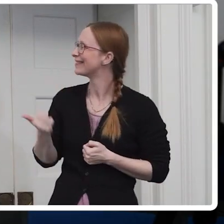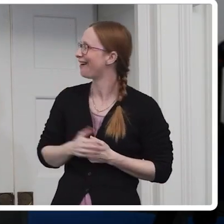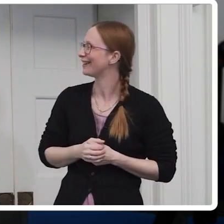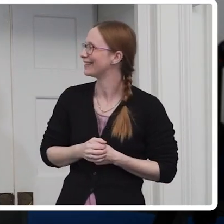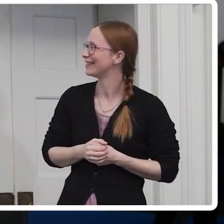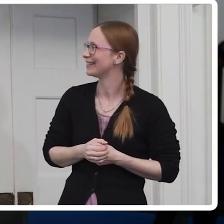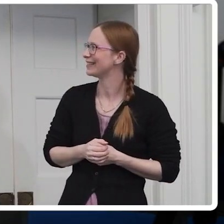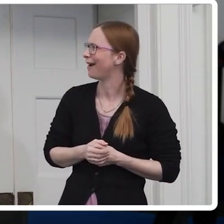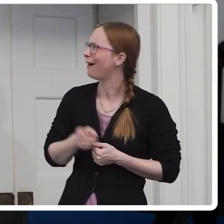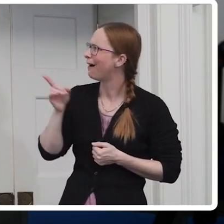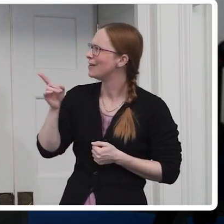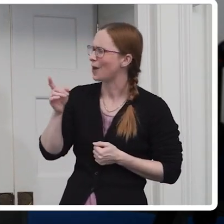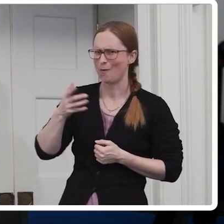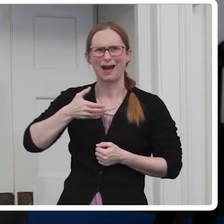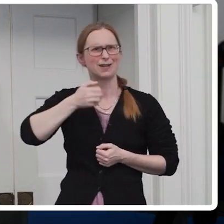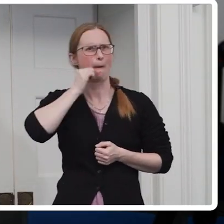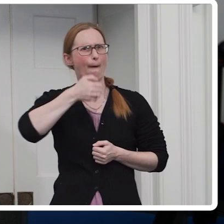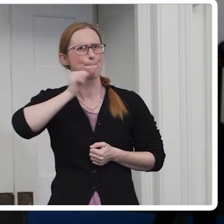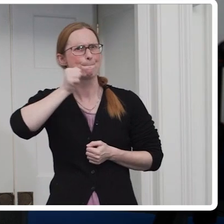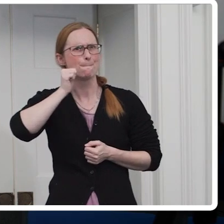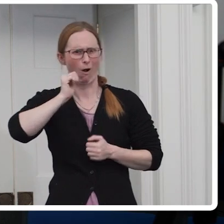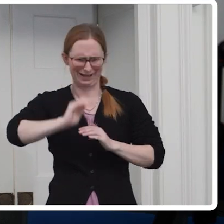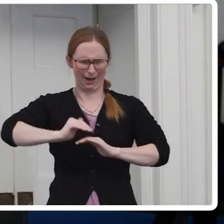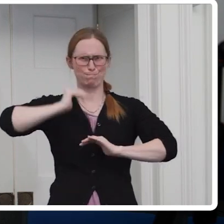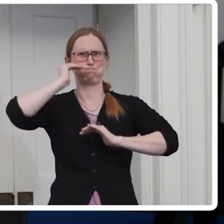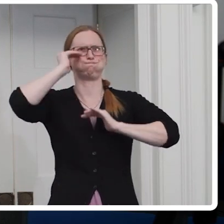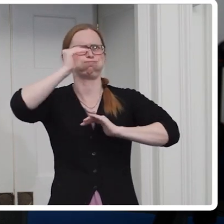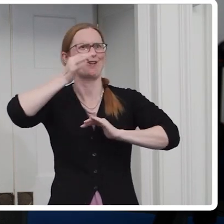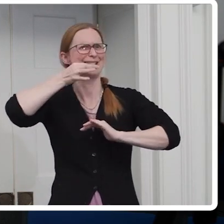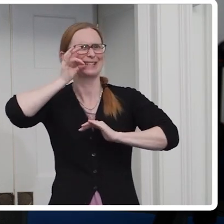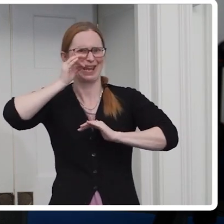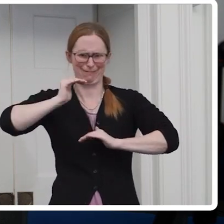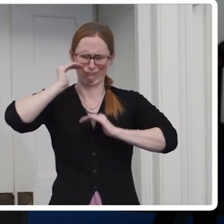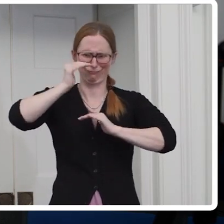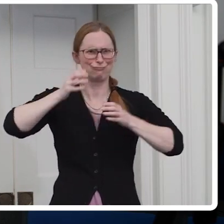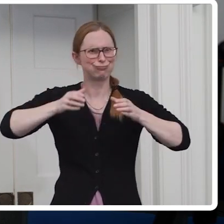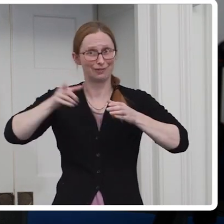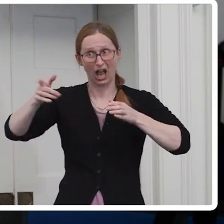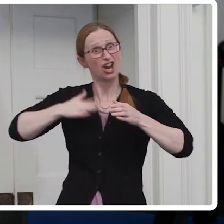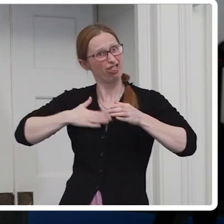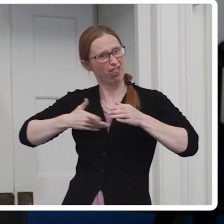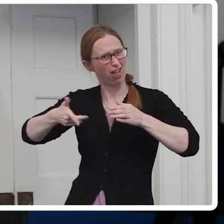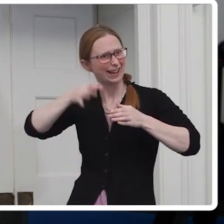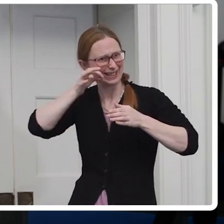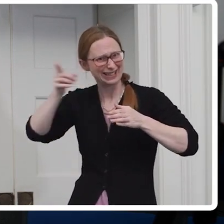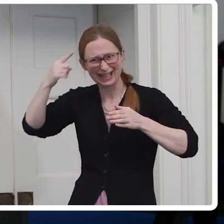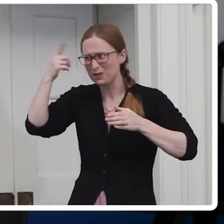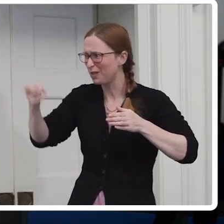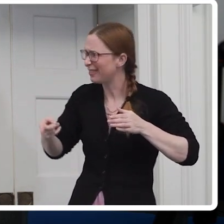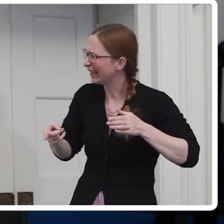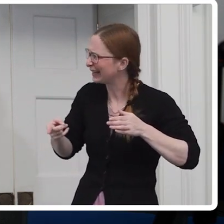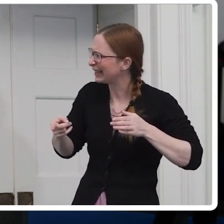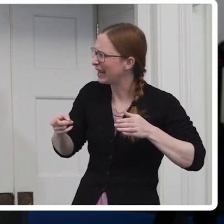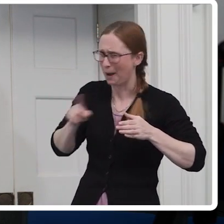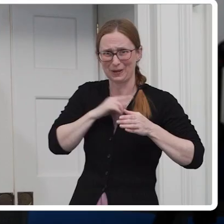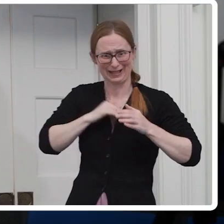yes. Okay, nice. And so it's a really big mug of tea. It's an oversized mug of tea. Do you know if she was partial to tea?